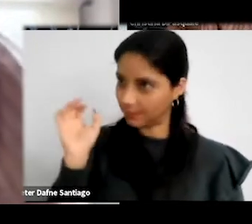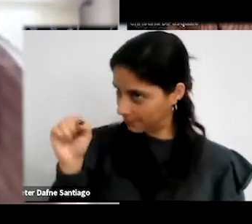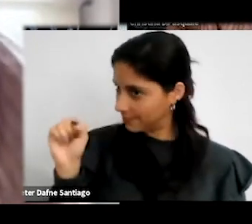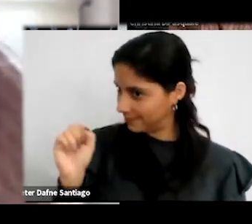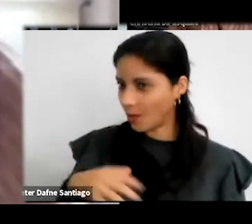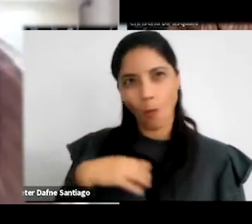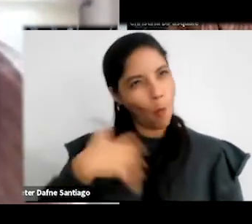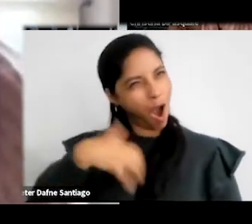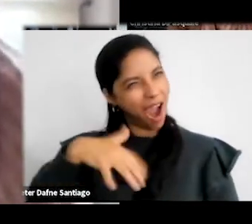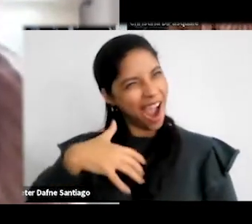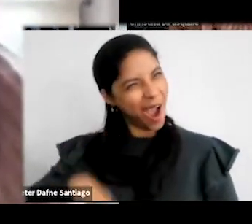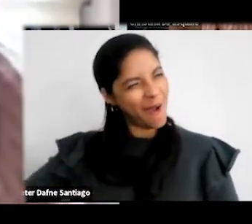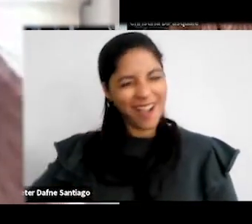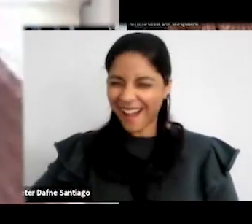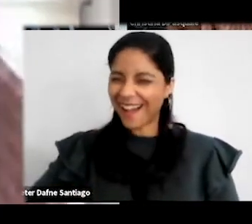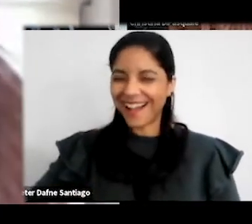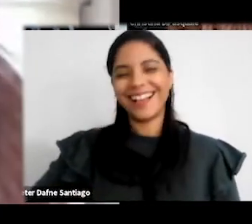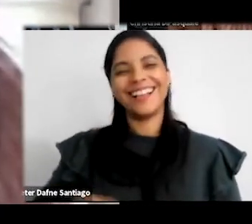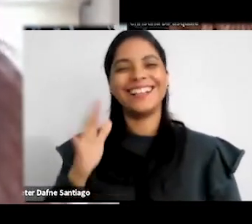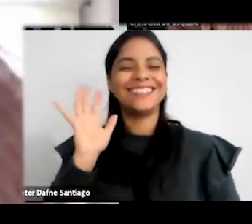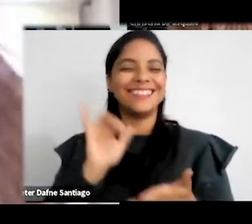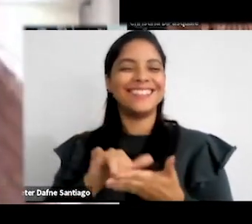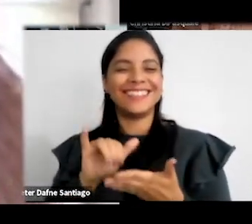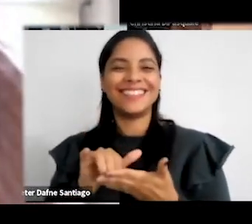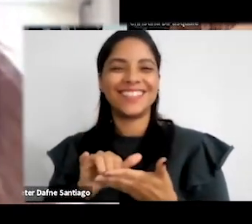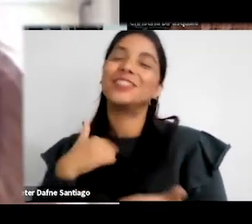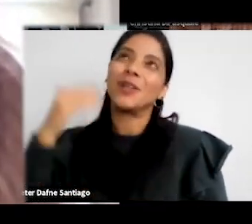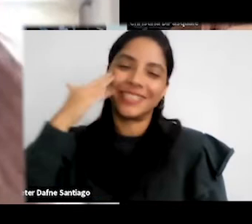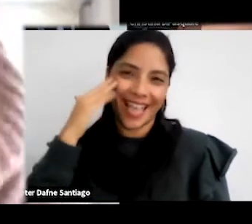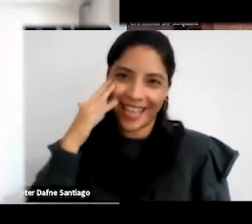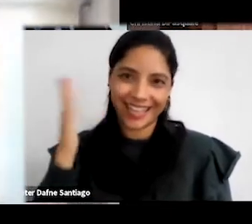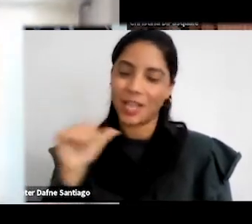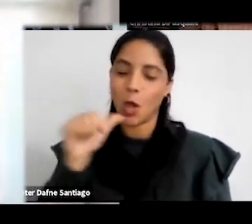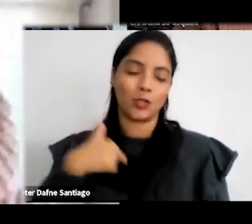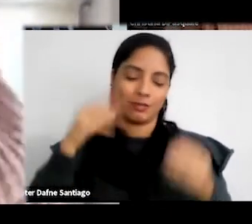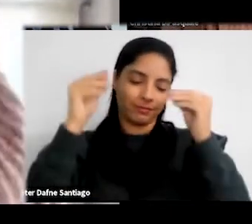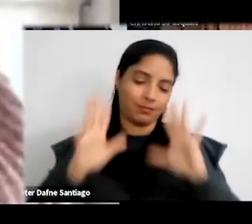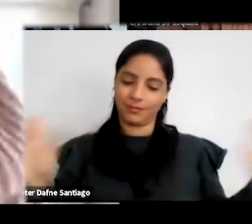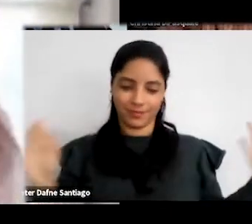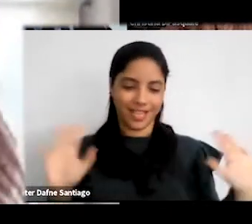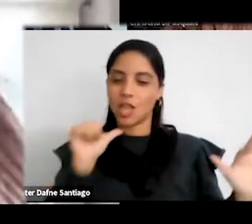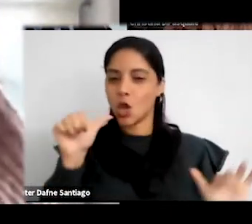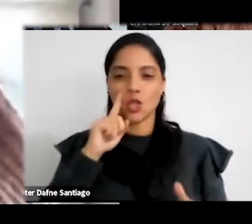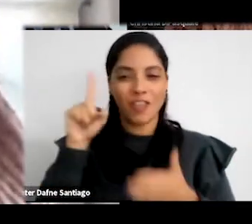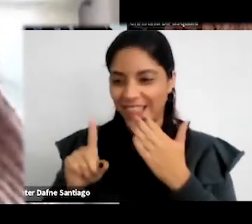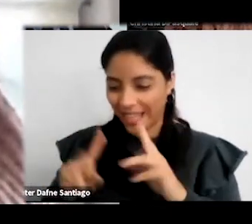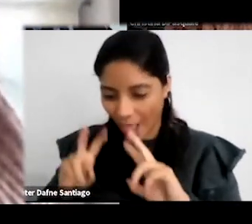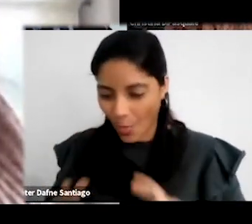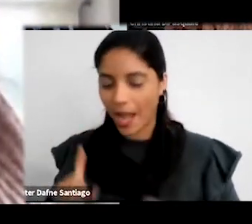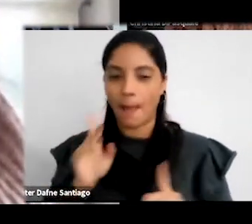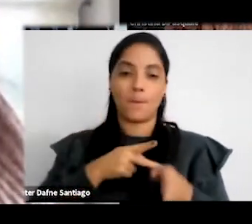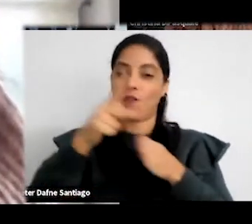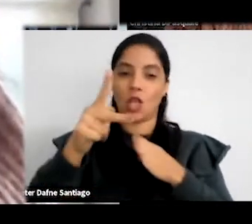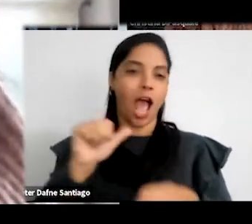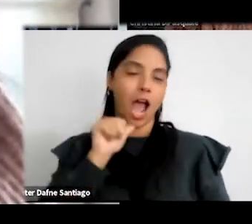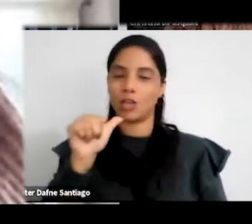I could do that. And again, I am not a scholar or an academic or professional filmmaker or anything, but it